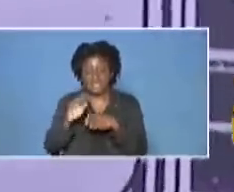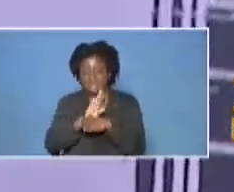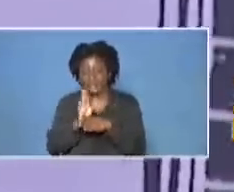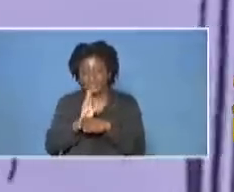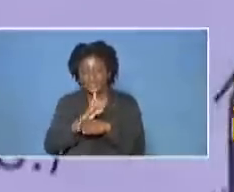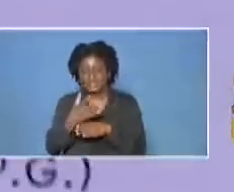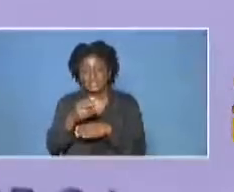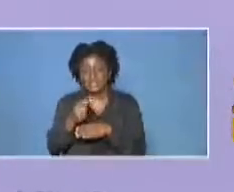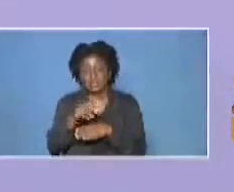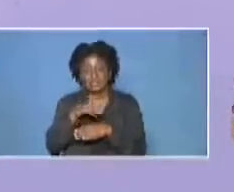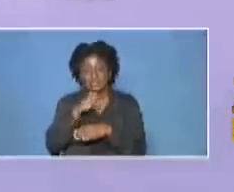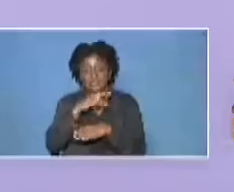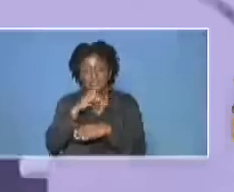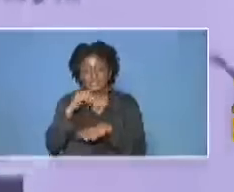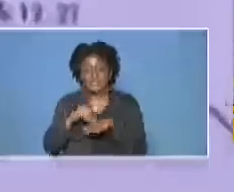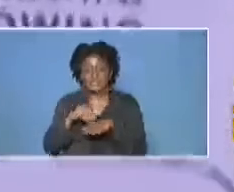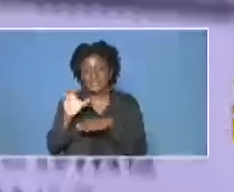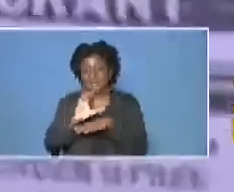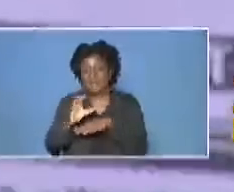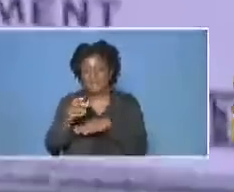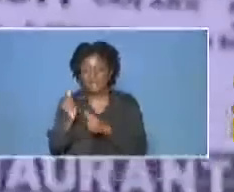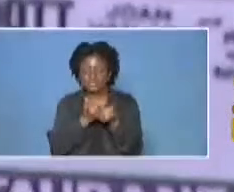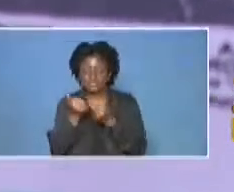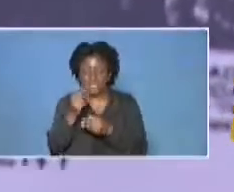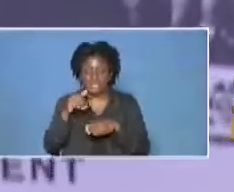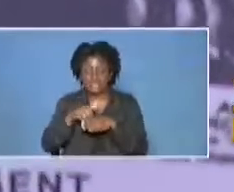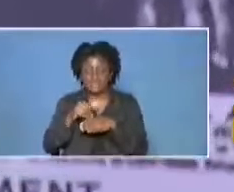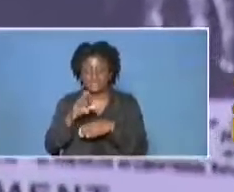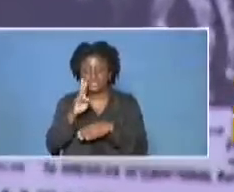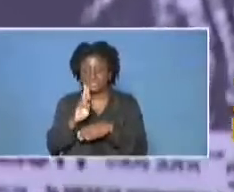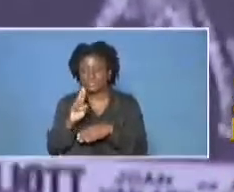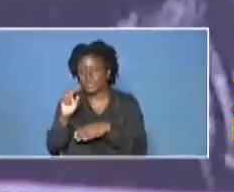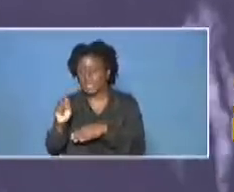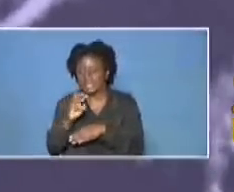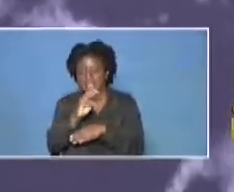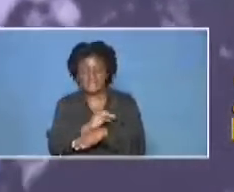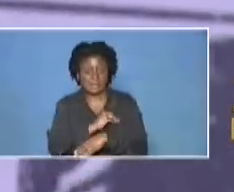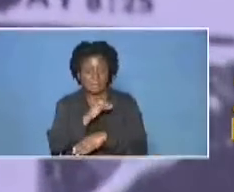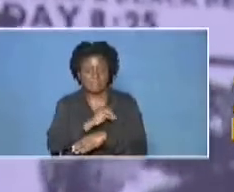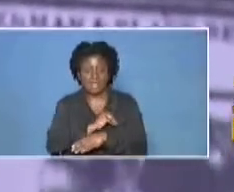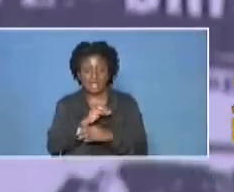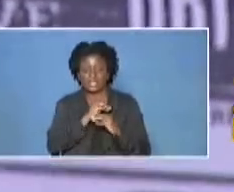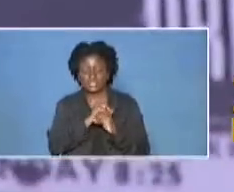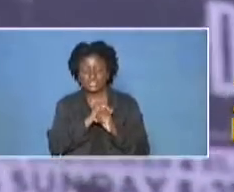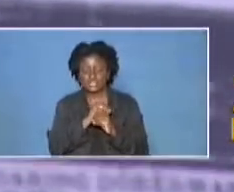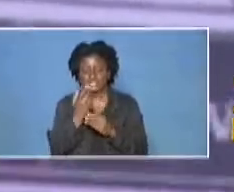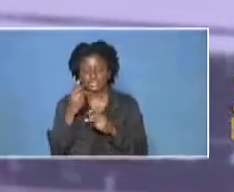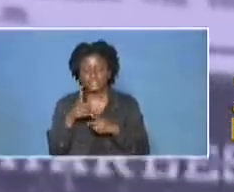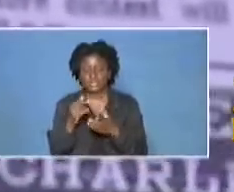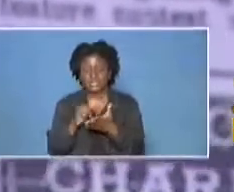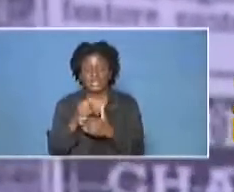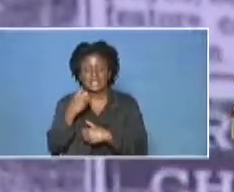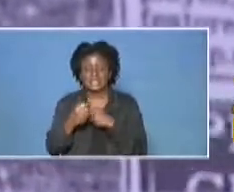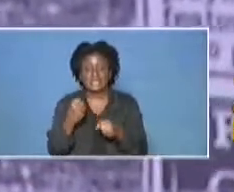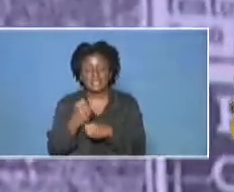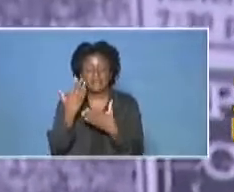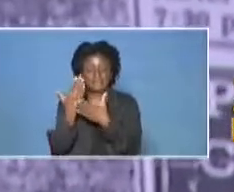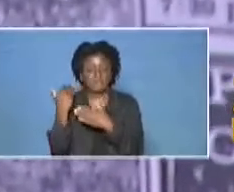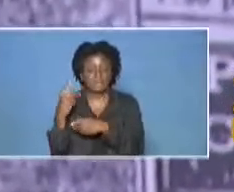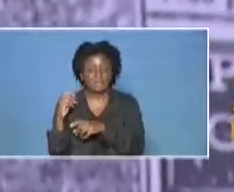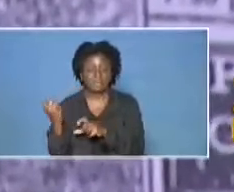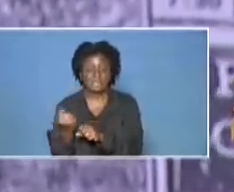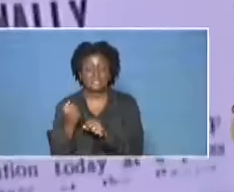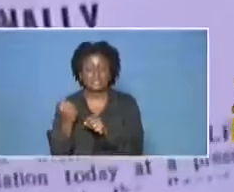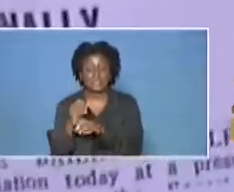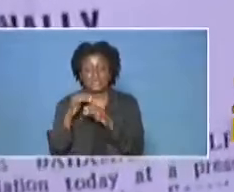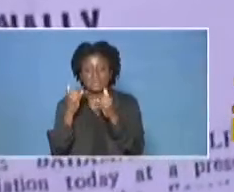it was U.S. Marshals. During that year, former Major League Baseball player Tony Curry quit as president of the